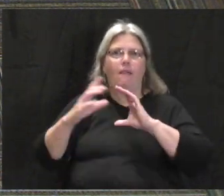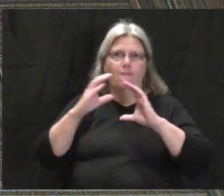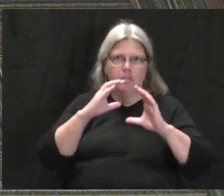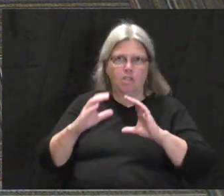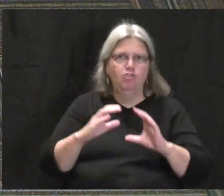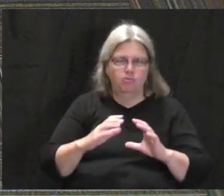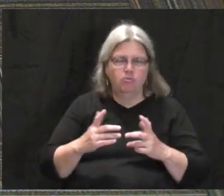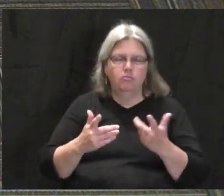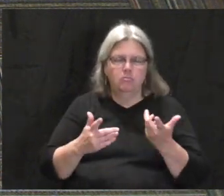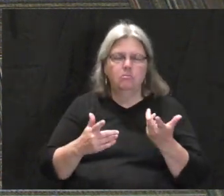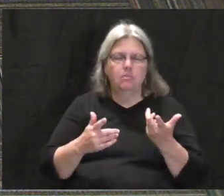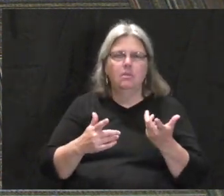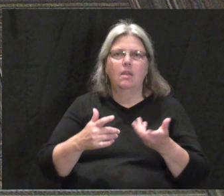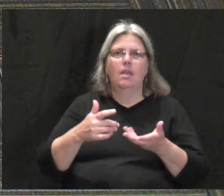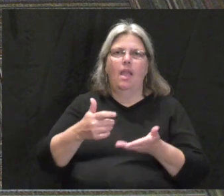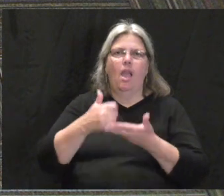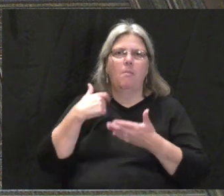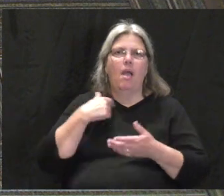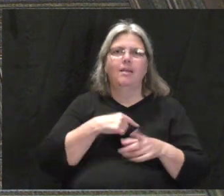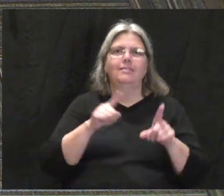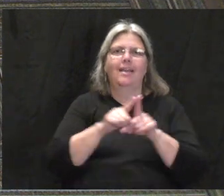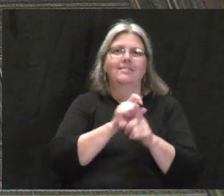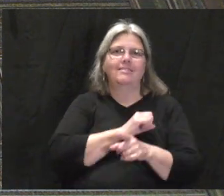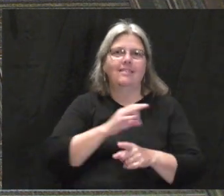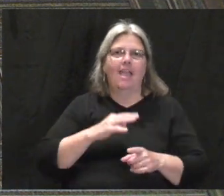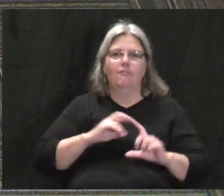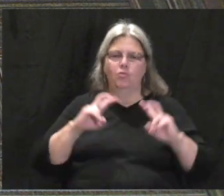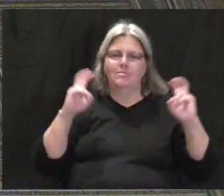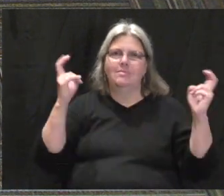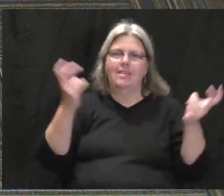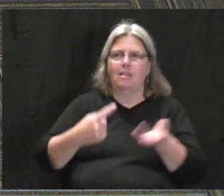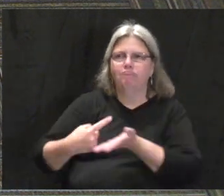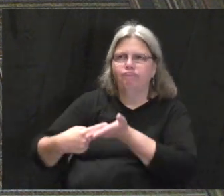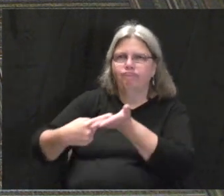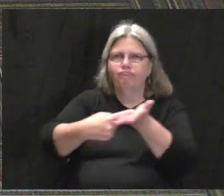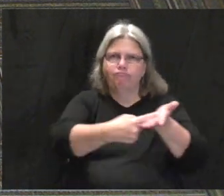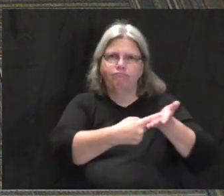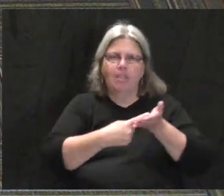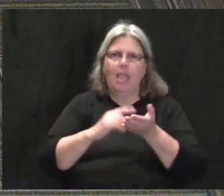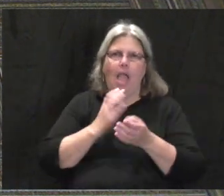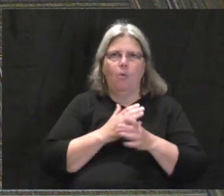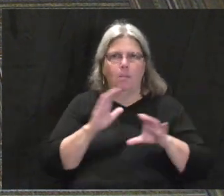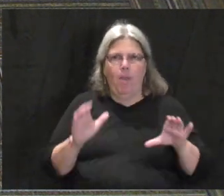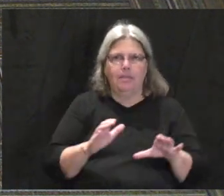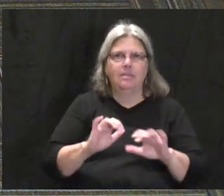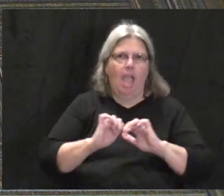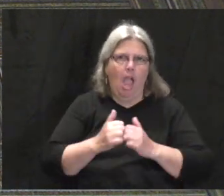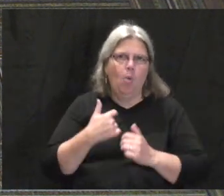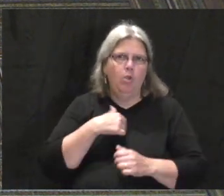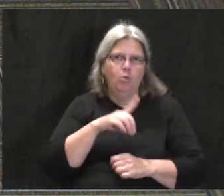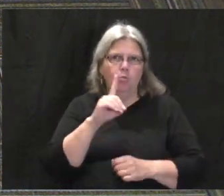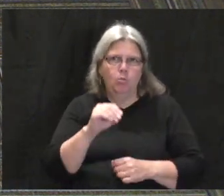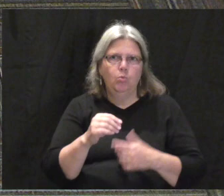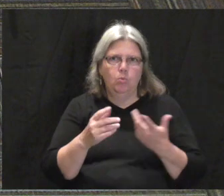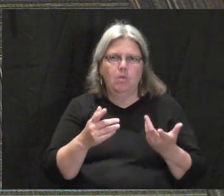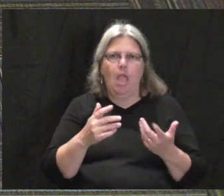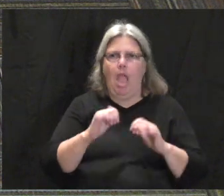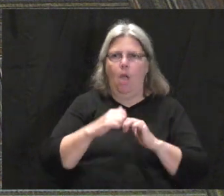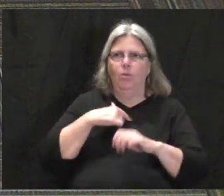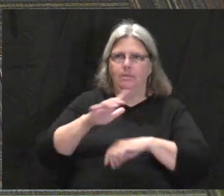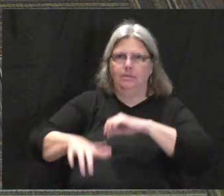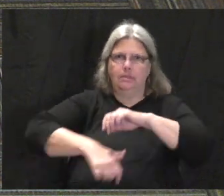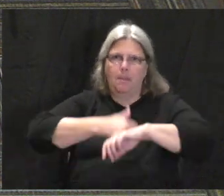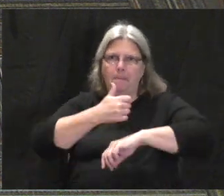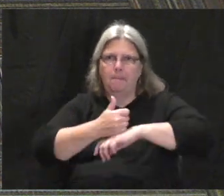things up and in the organization, policies and procedures that Ms. Massey referred to, and how we can change those things to make the